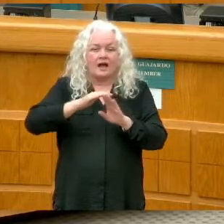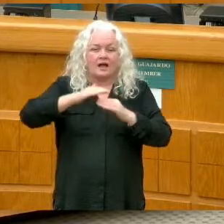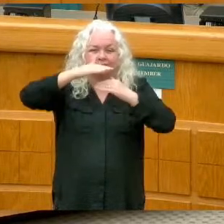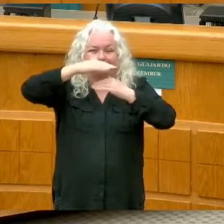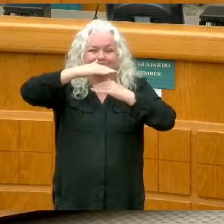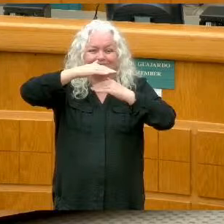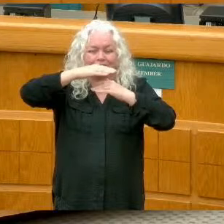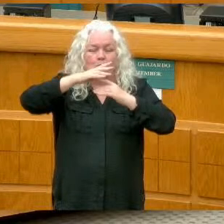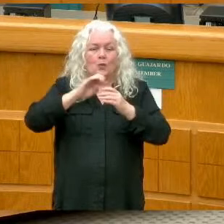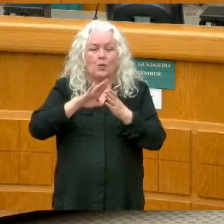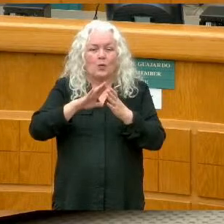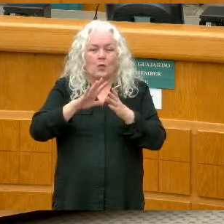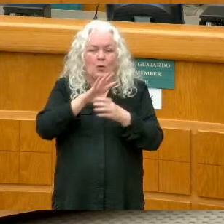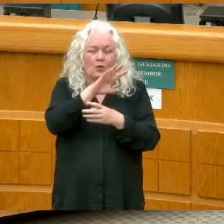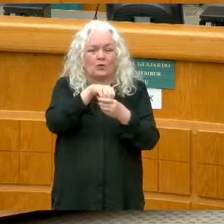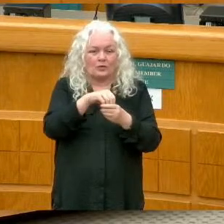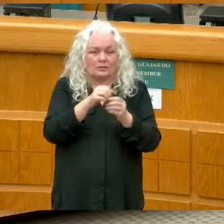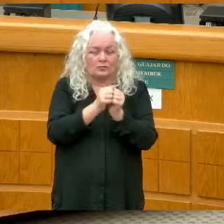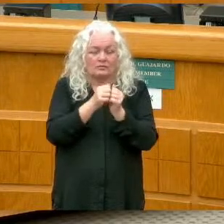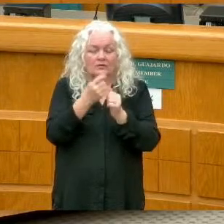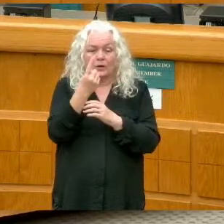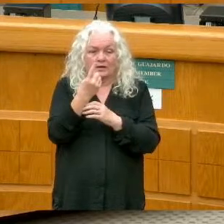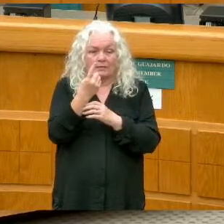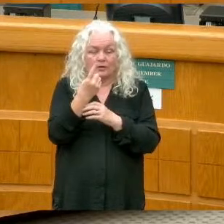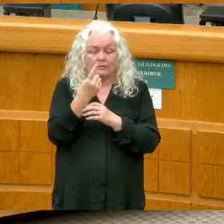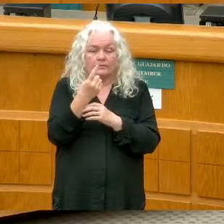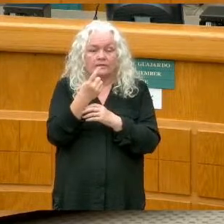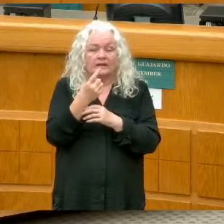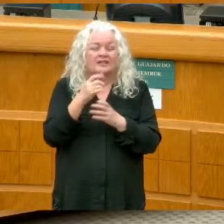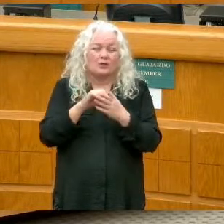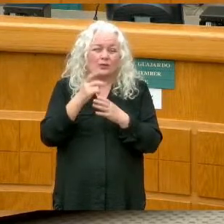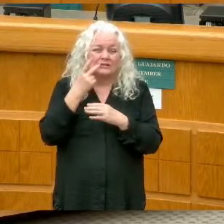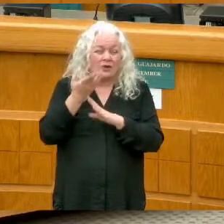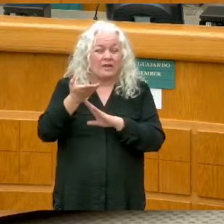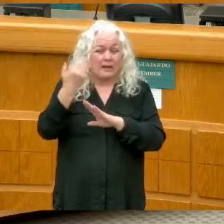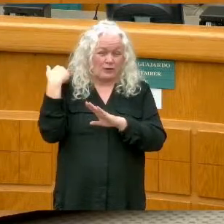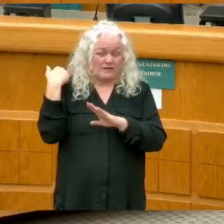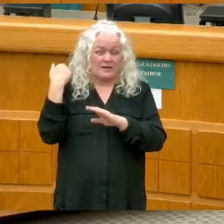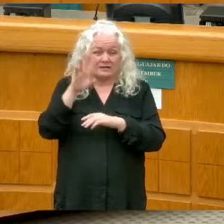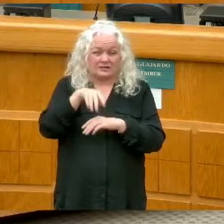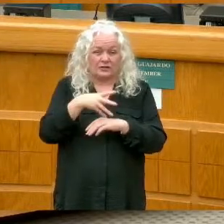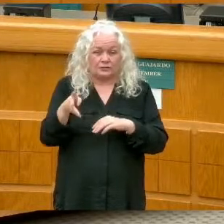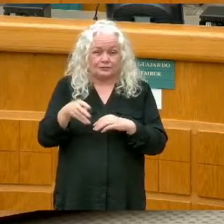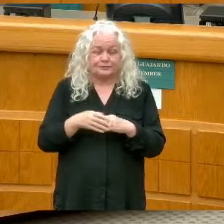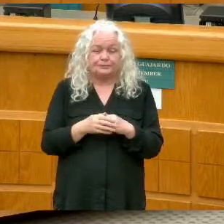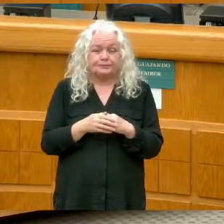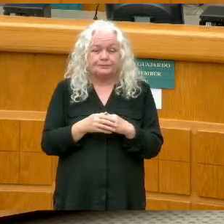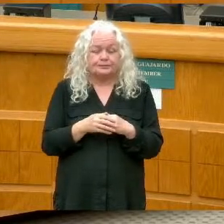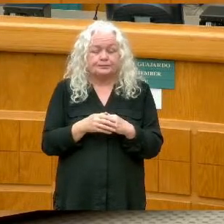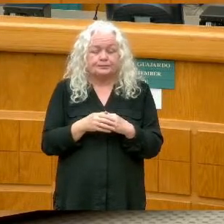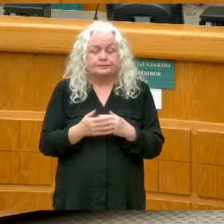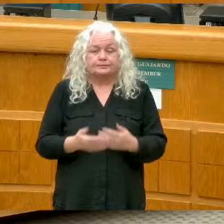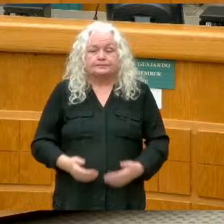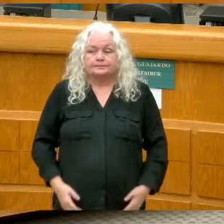each other or incorporated into each other, as what we saw on the previous graph.